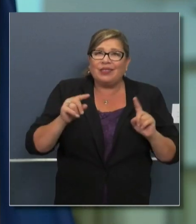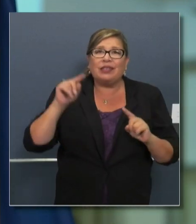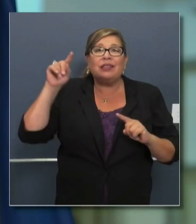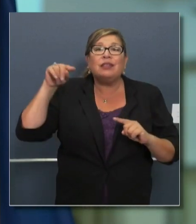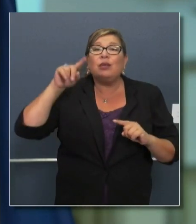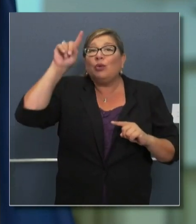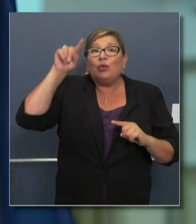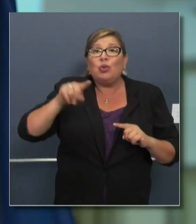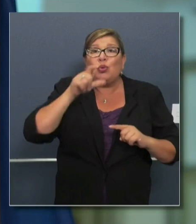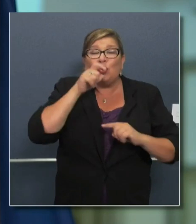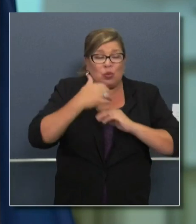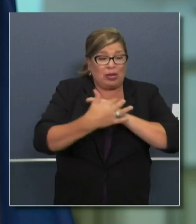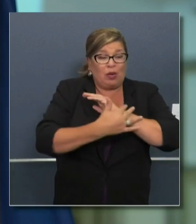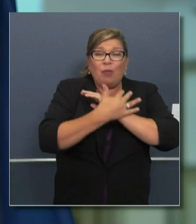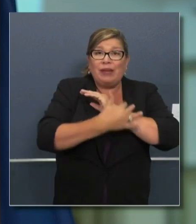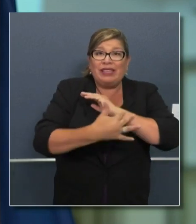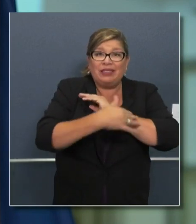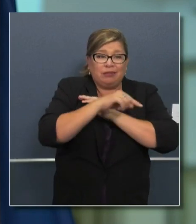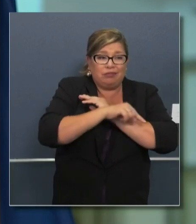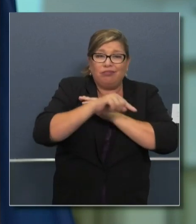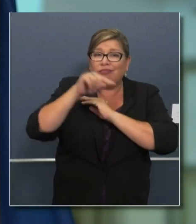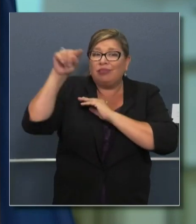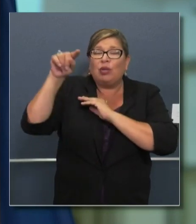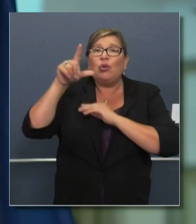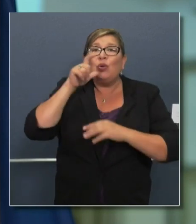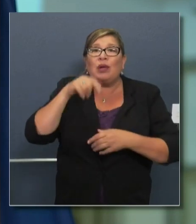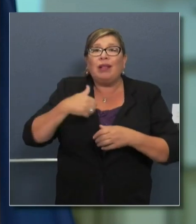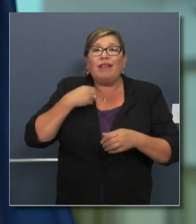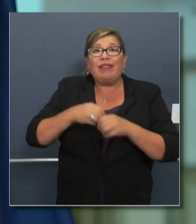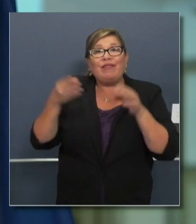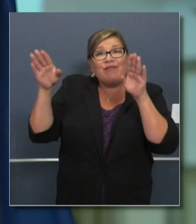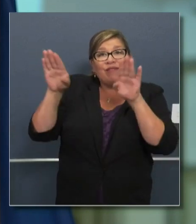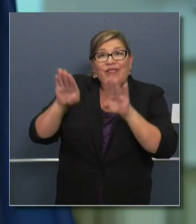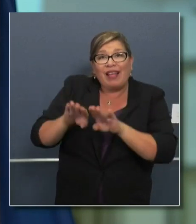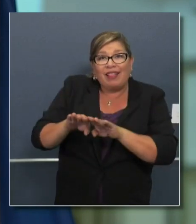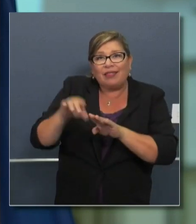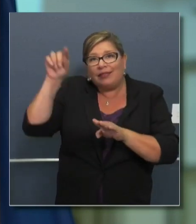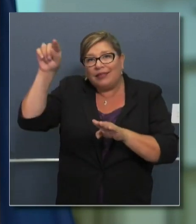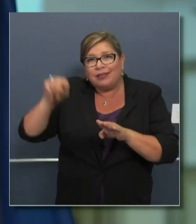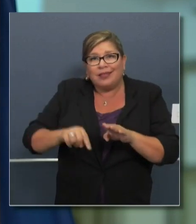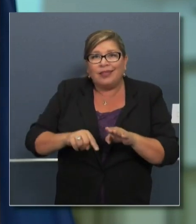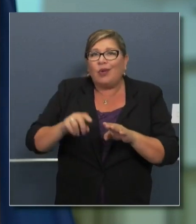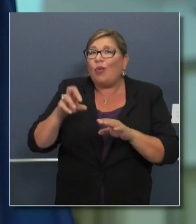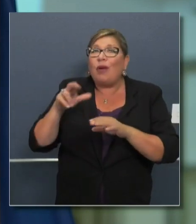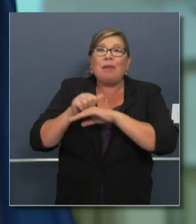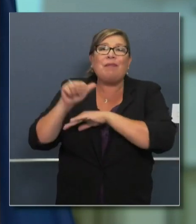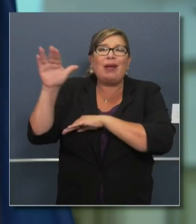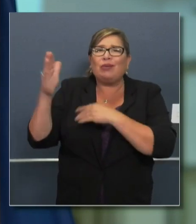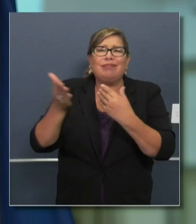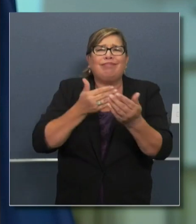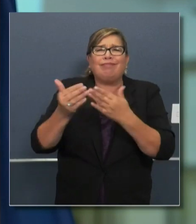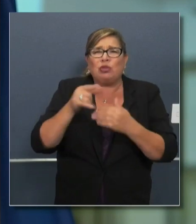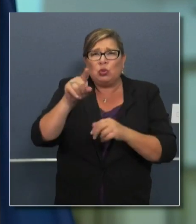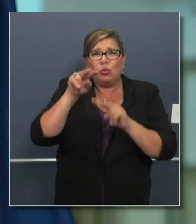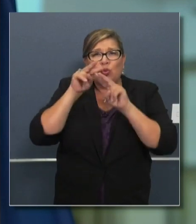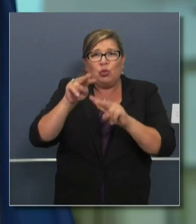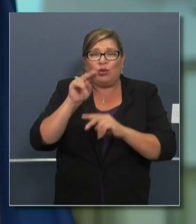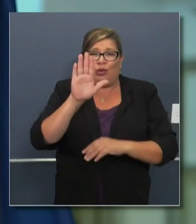coast, many of you in the inland part of California. And so I encourage you to take a look at the conditions in your part of the state.